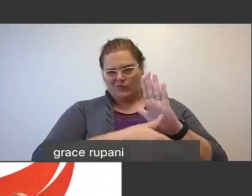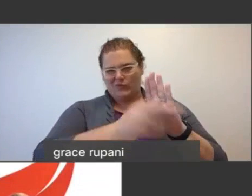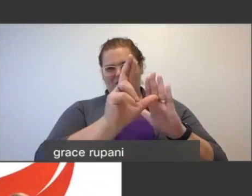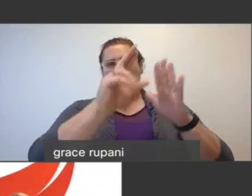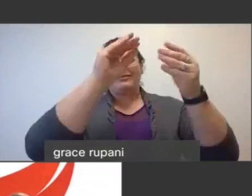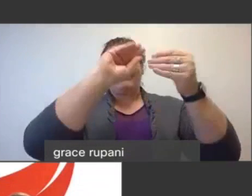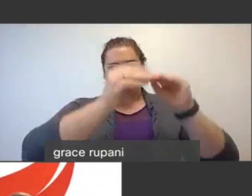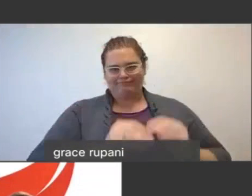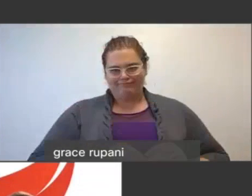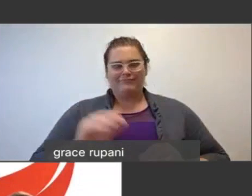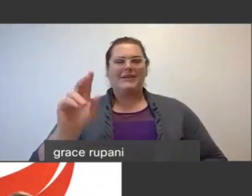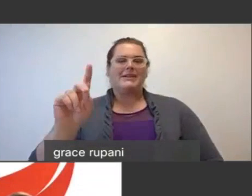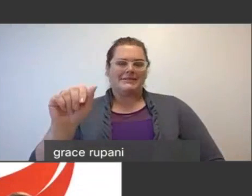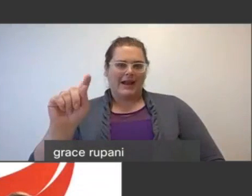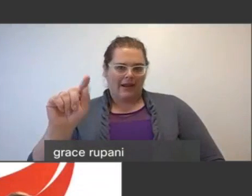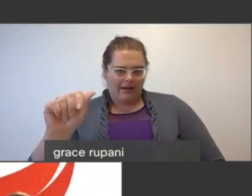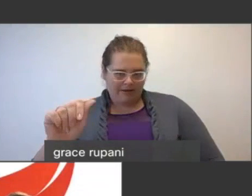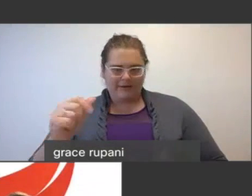of today.